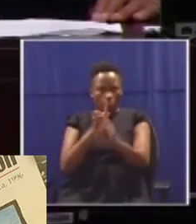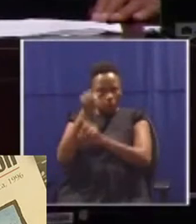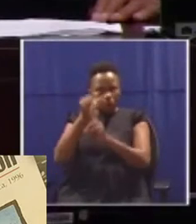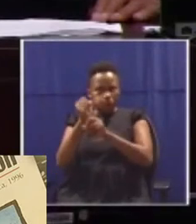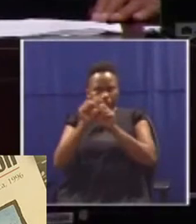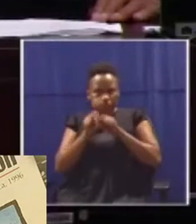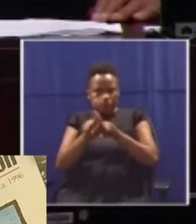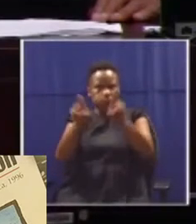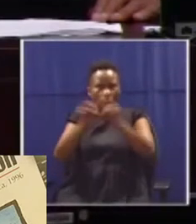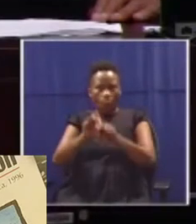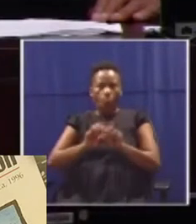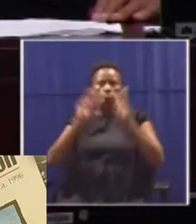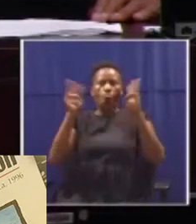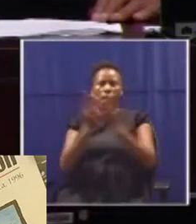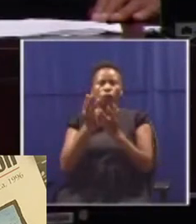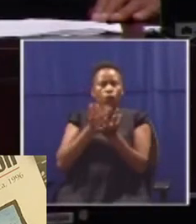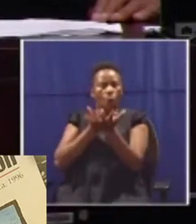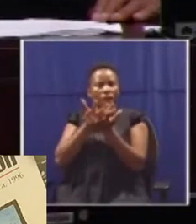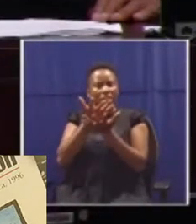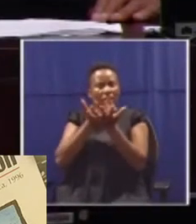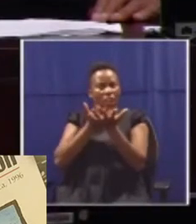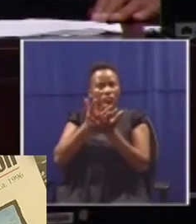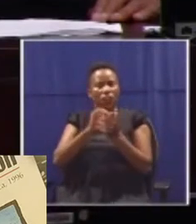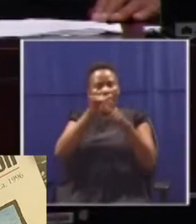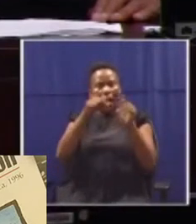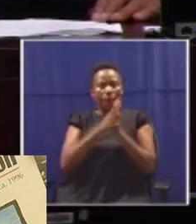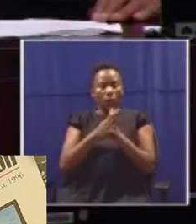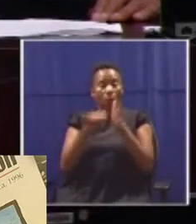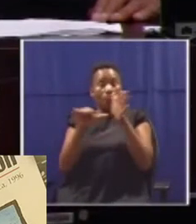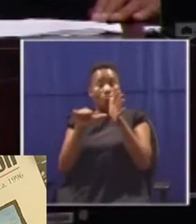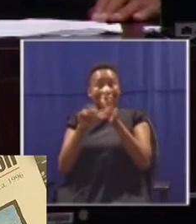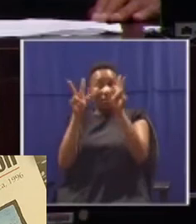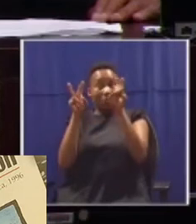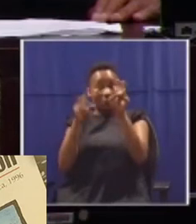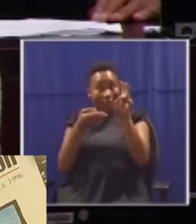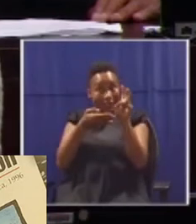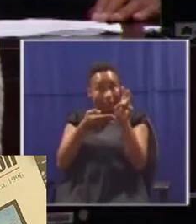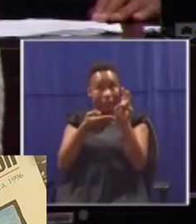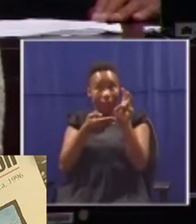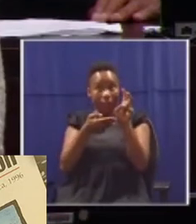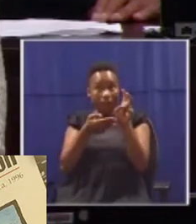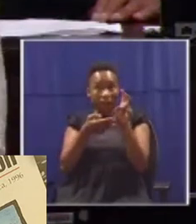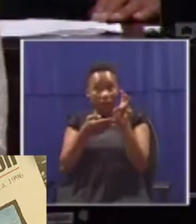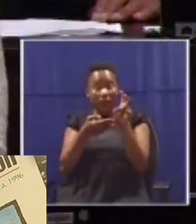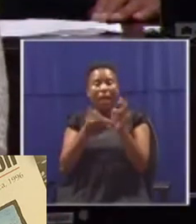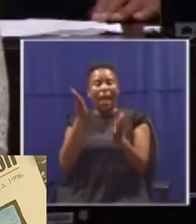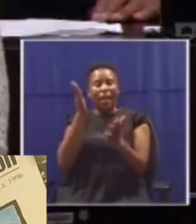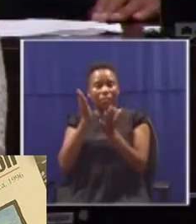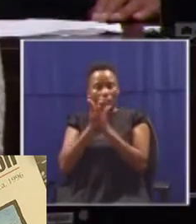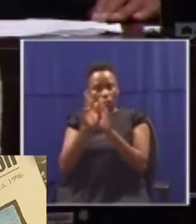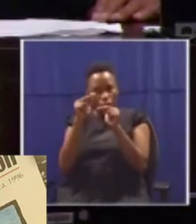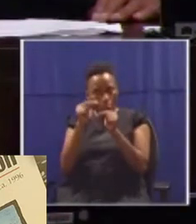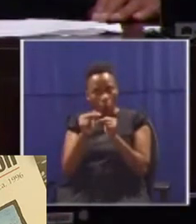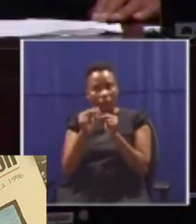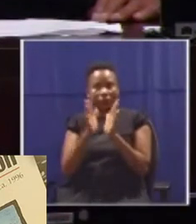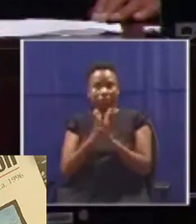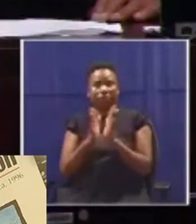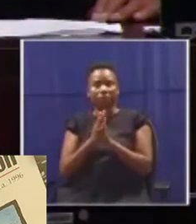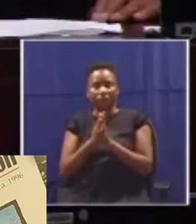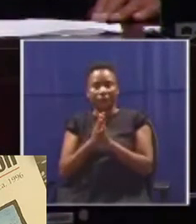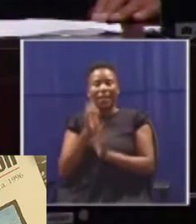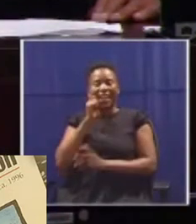worldwide conversations about this important issue and its impact. And in short,